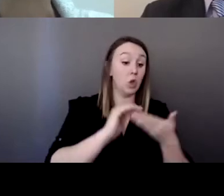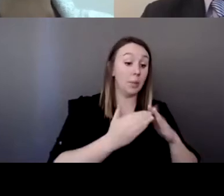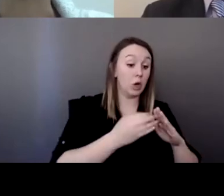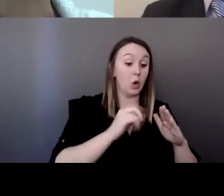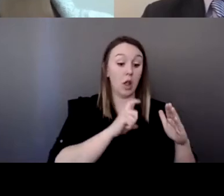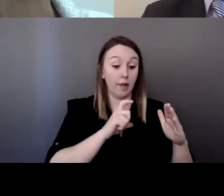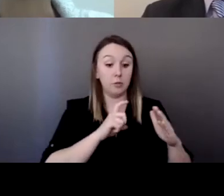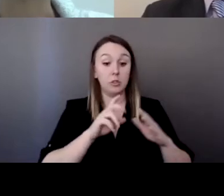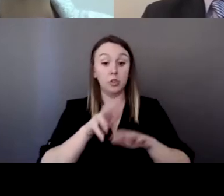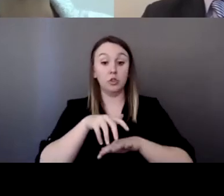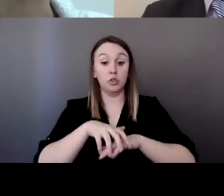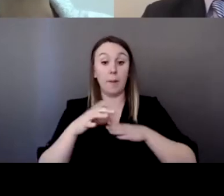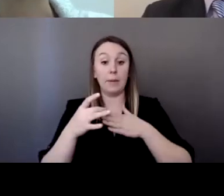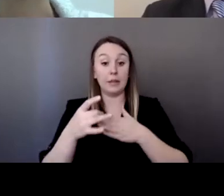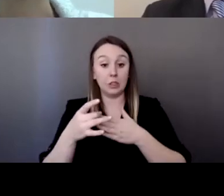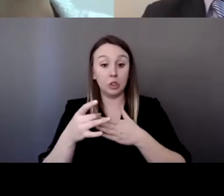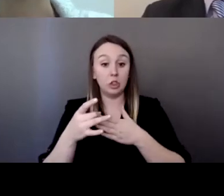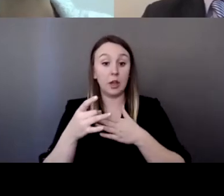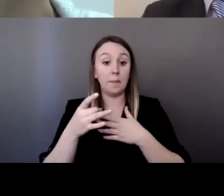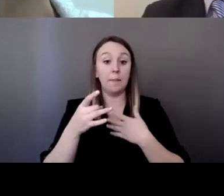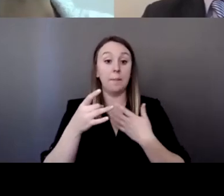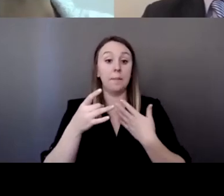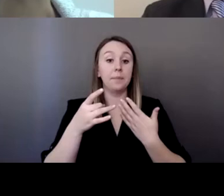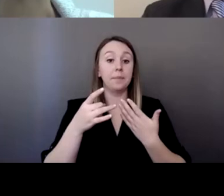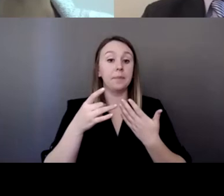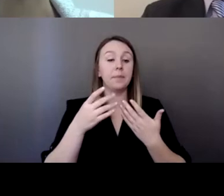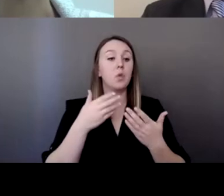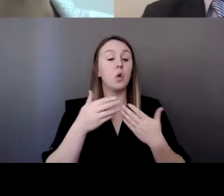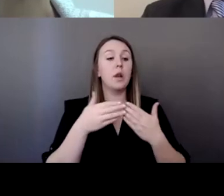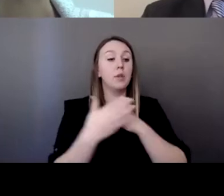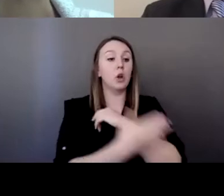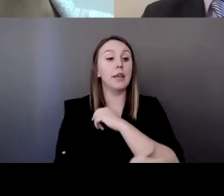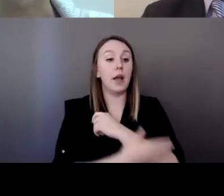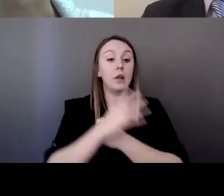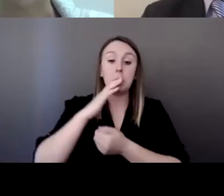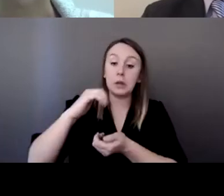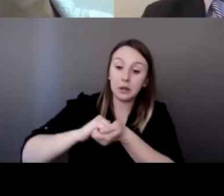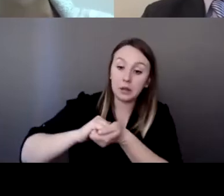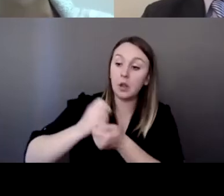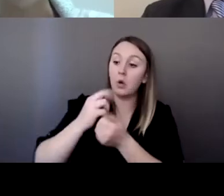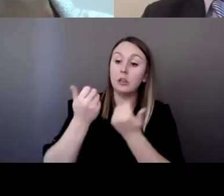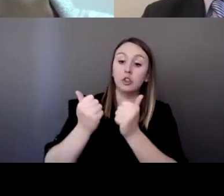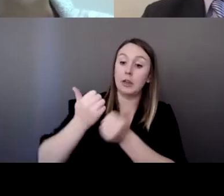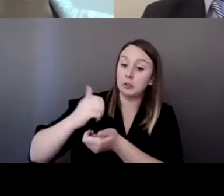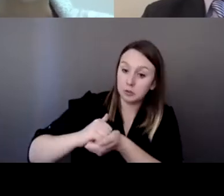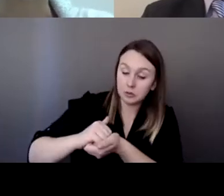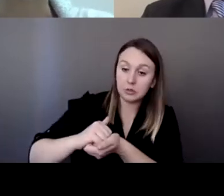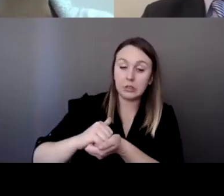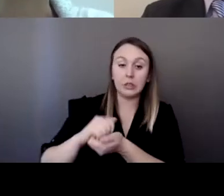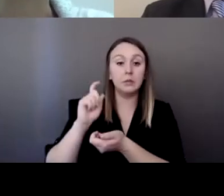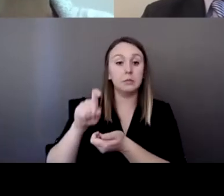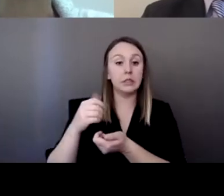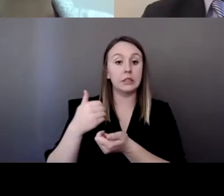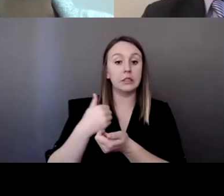tribal leadership, whatever counties that we are going to be working with or trying to work with, we have to have a